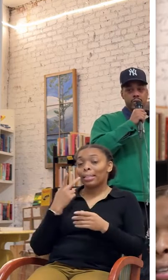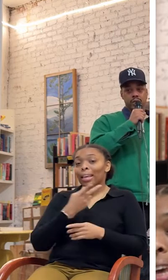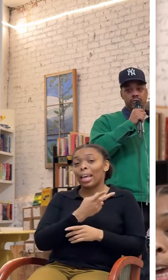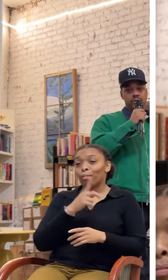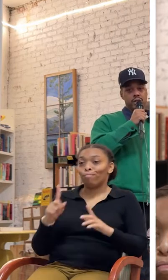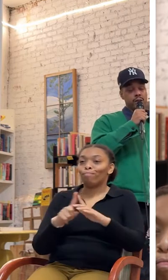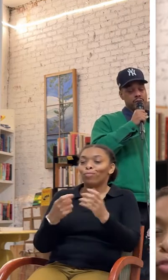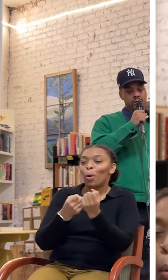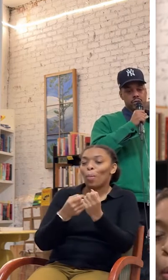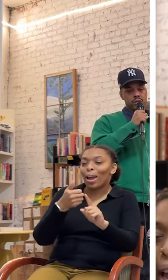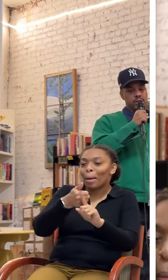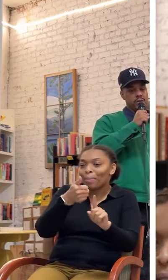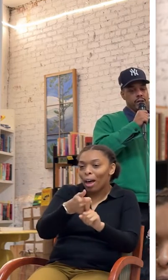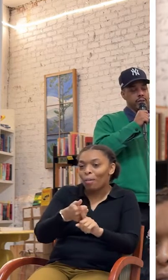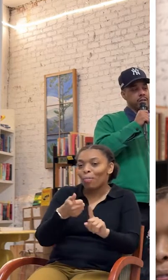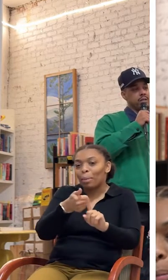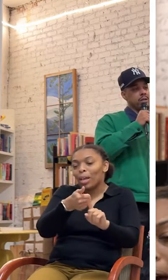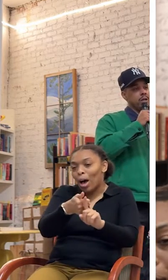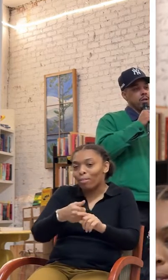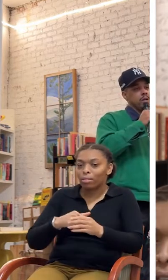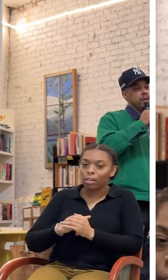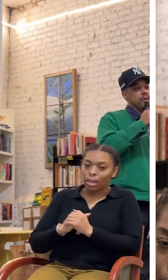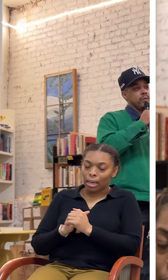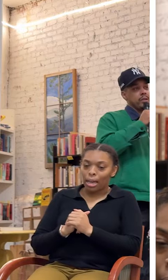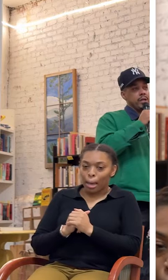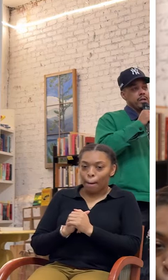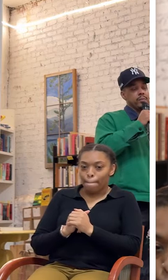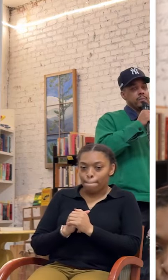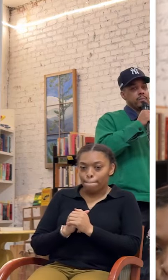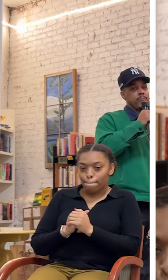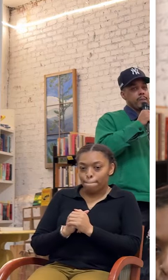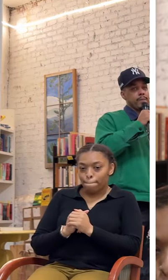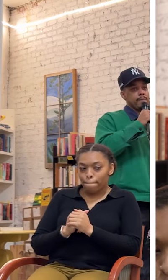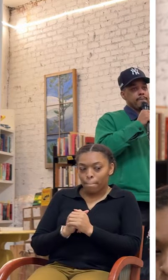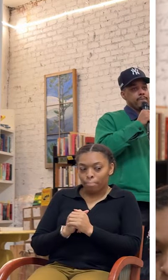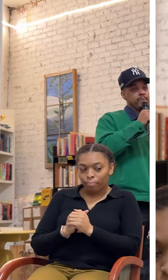for himself and themselves. I think that